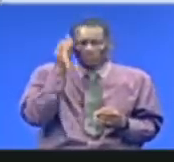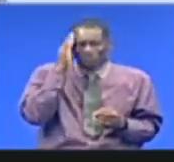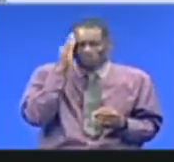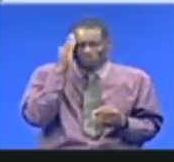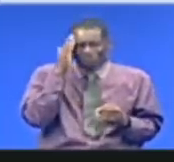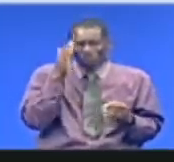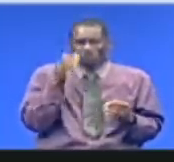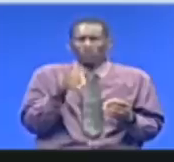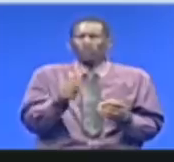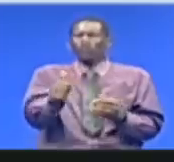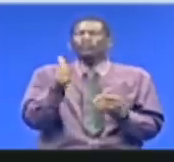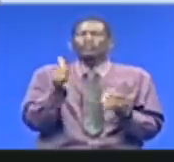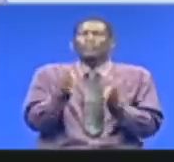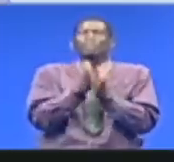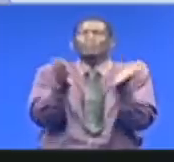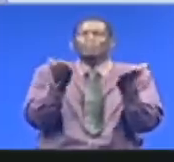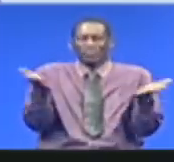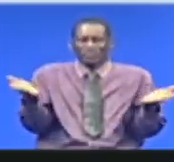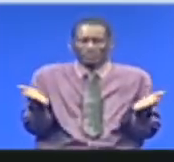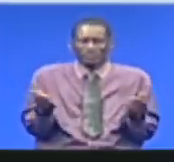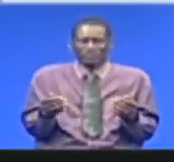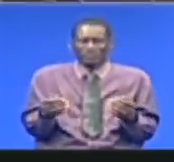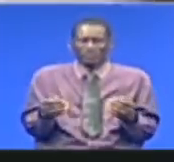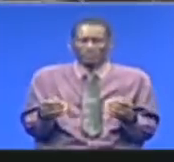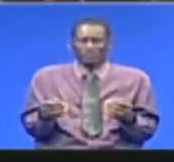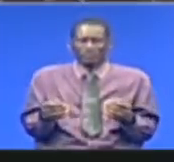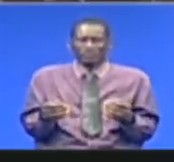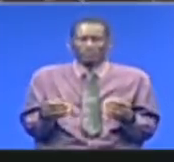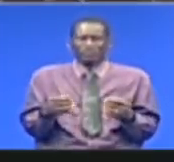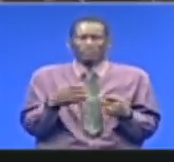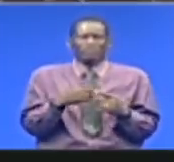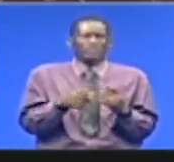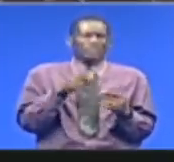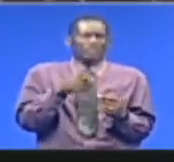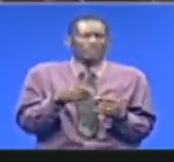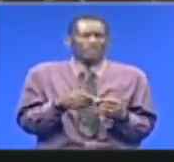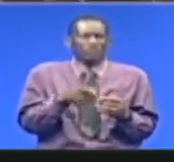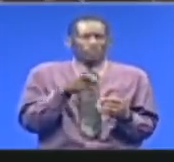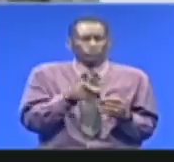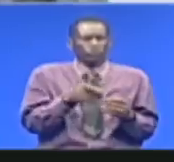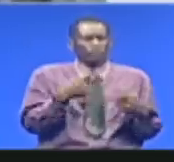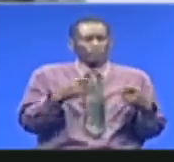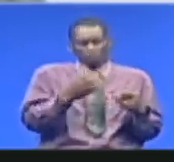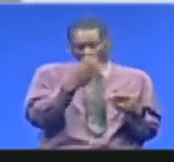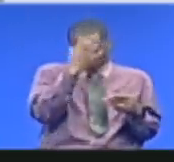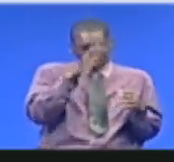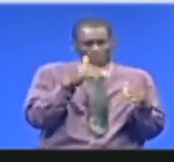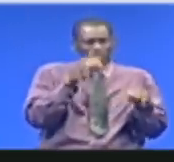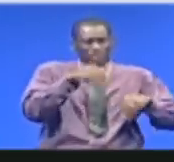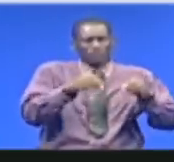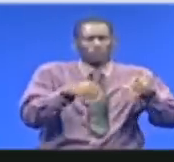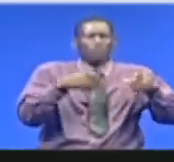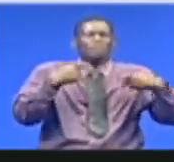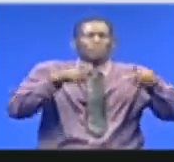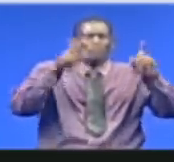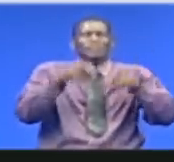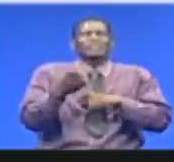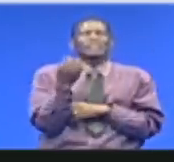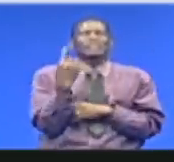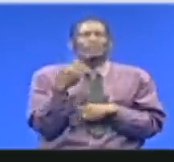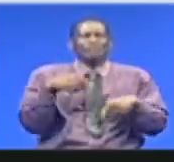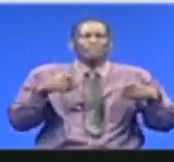public goods and, you know, these things about... But what about those who were genuinely aggrieved during the election? No, you see, they must understand that people